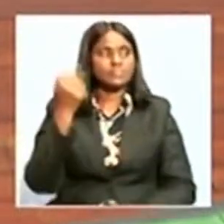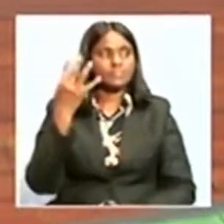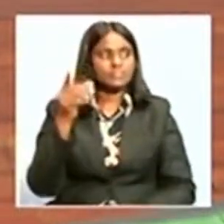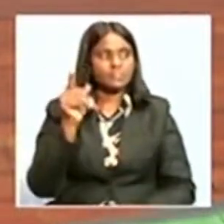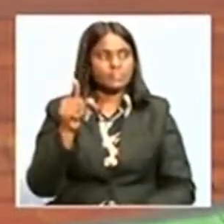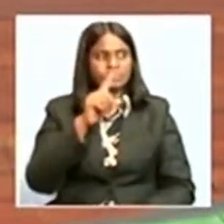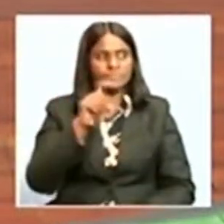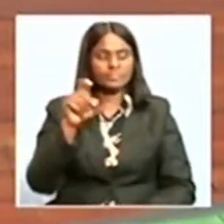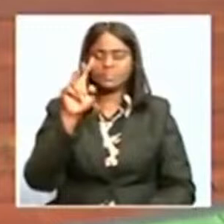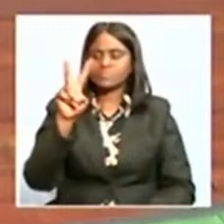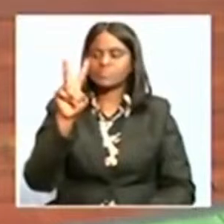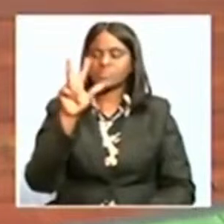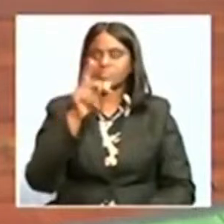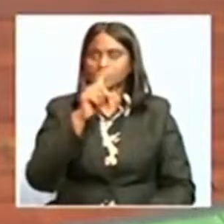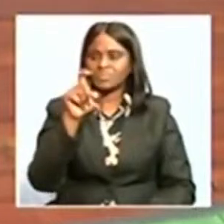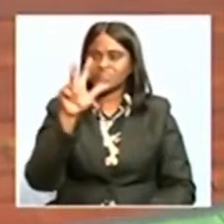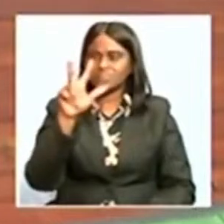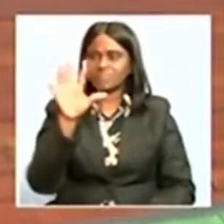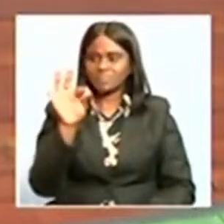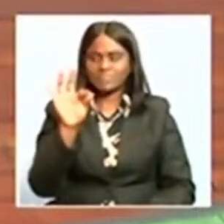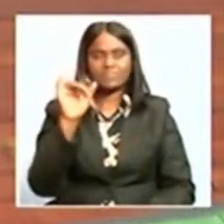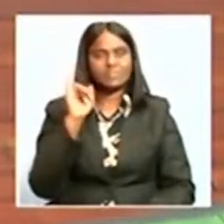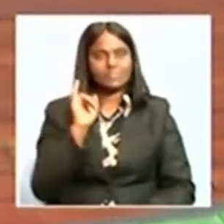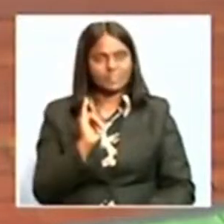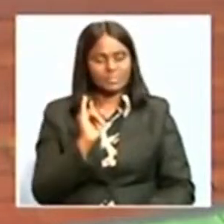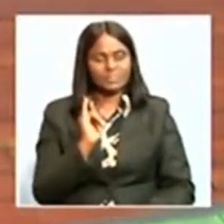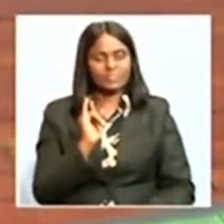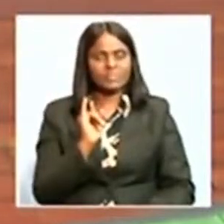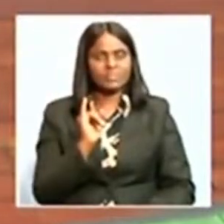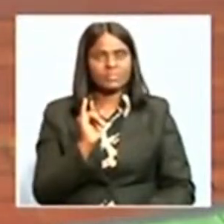Section 139I